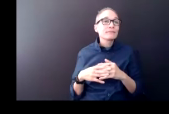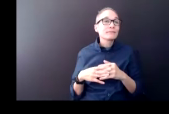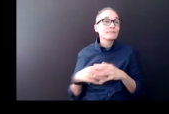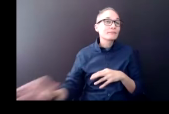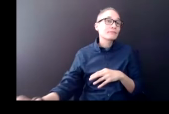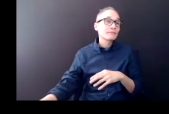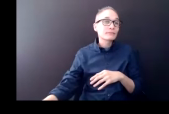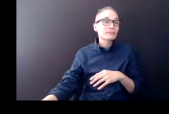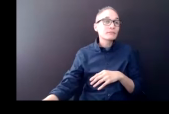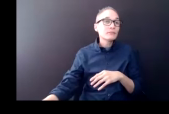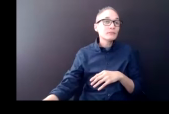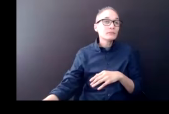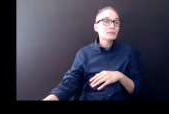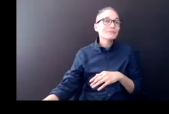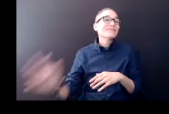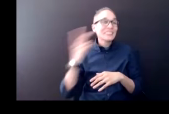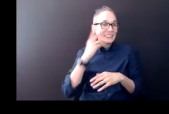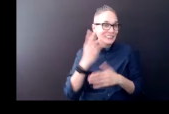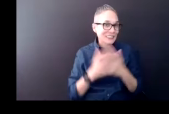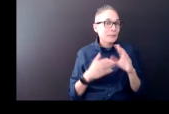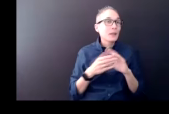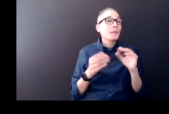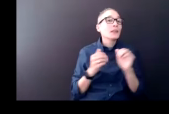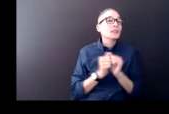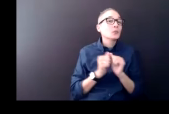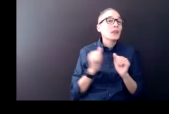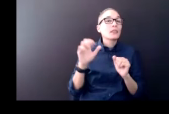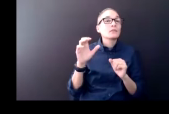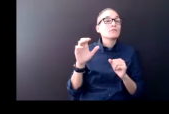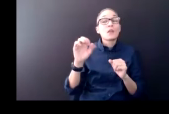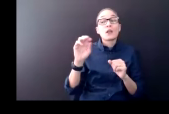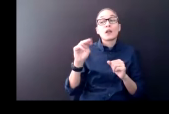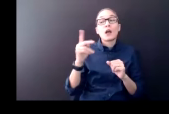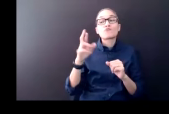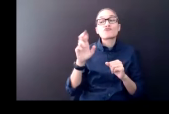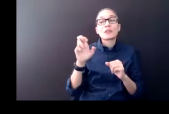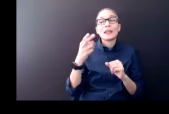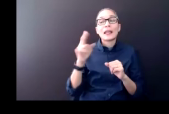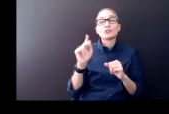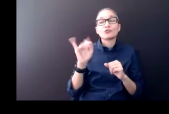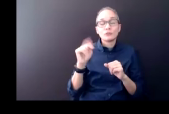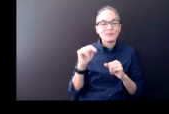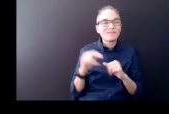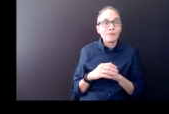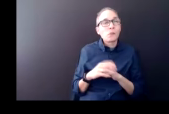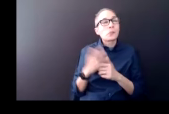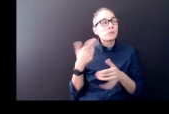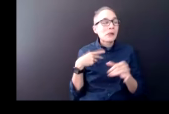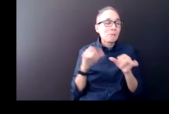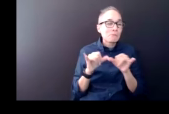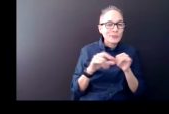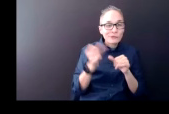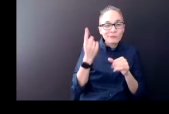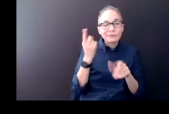yeah, I see some comments in comprehension. Thank you for that. And like I said, each discipline measures comprehension in a different way.